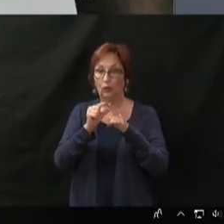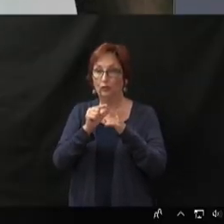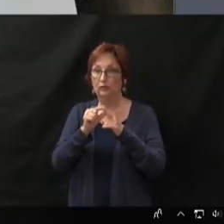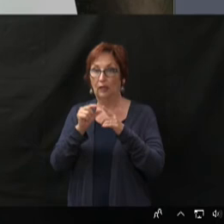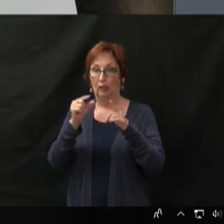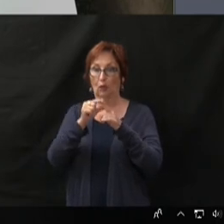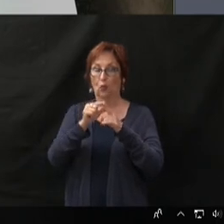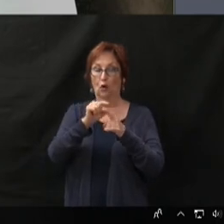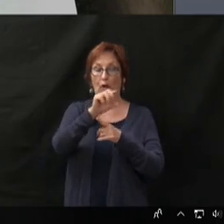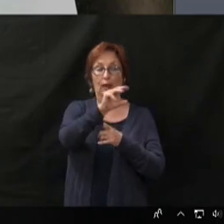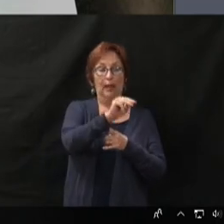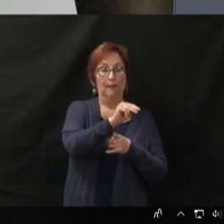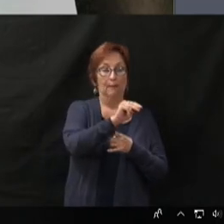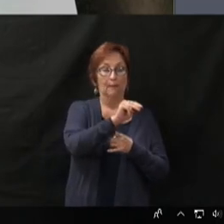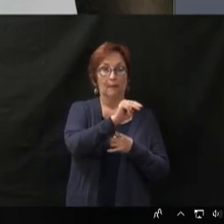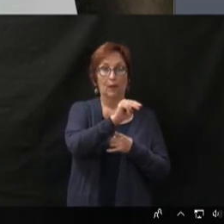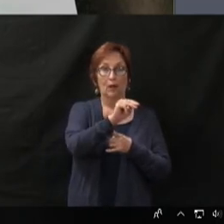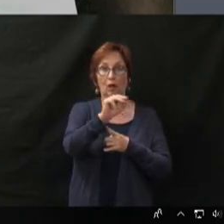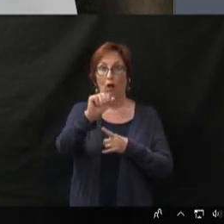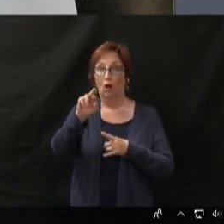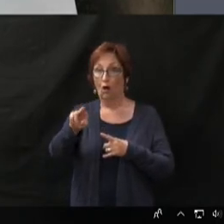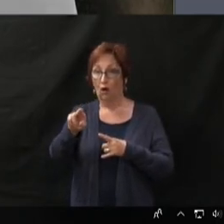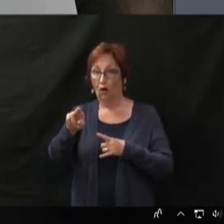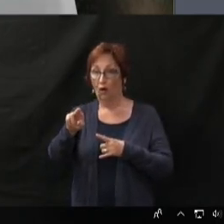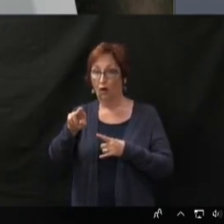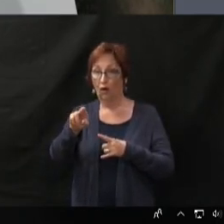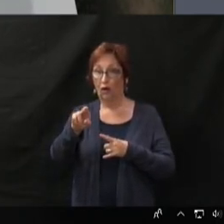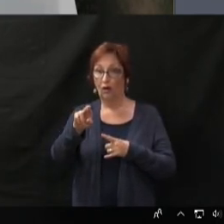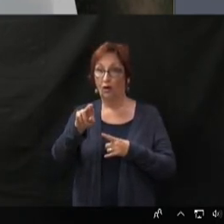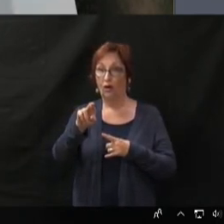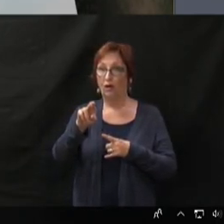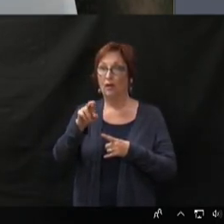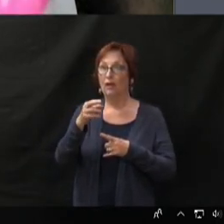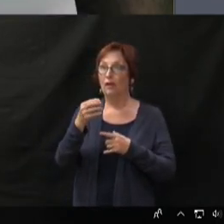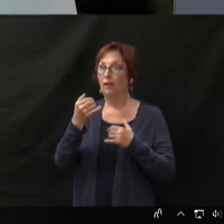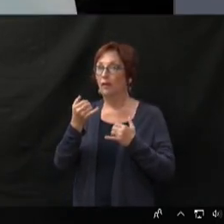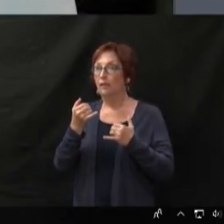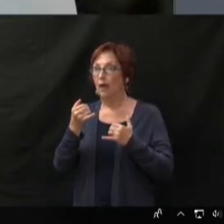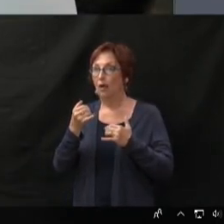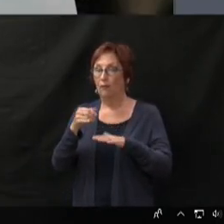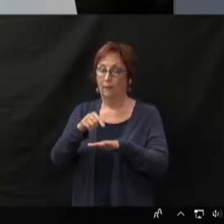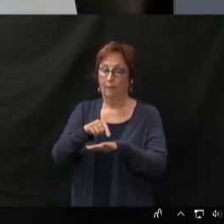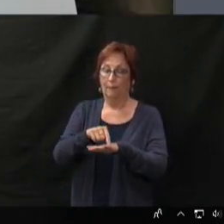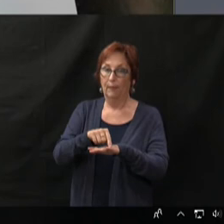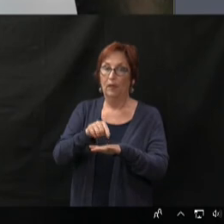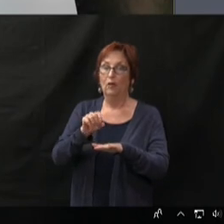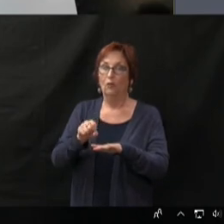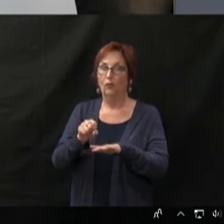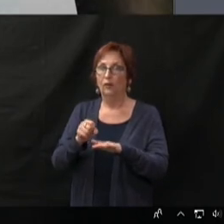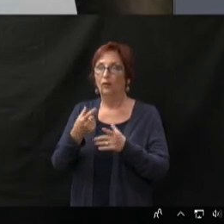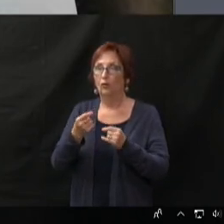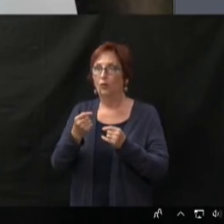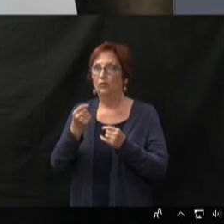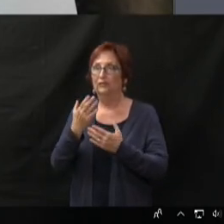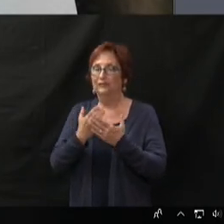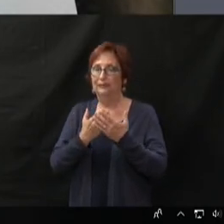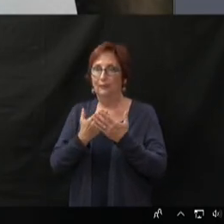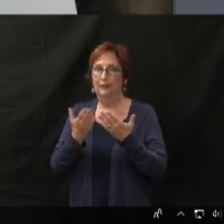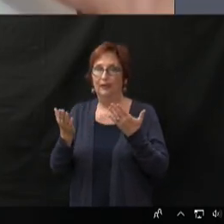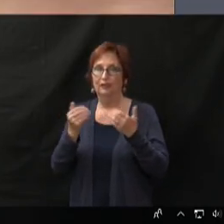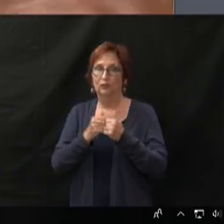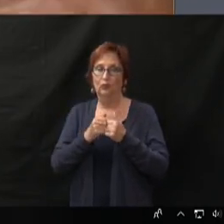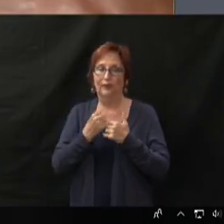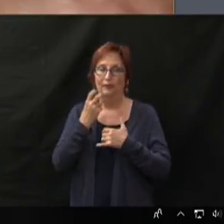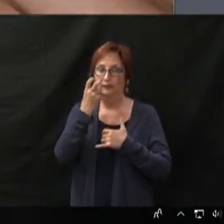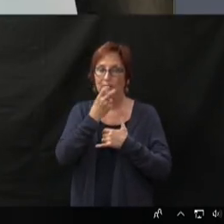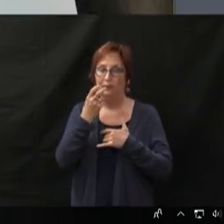It's R. Now, we can go into some things with speech language people